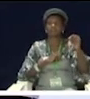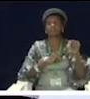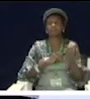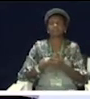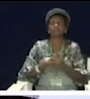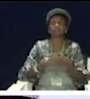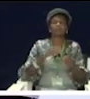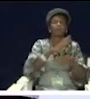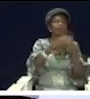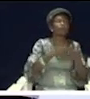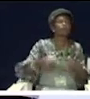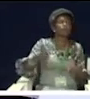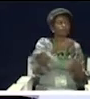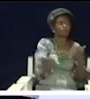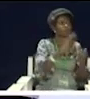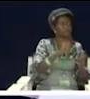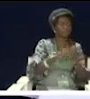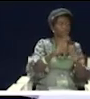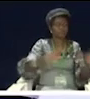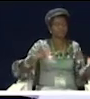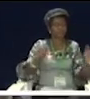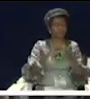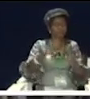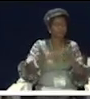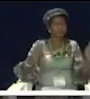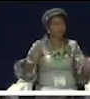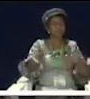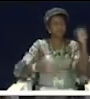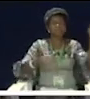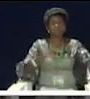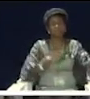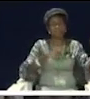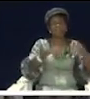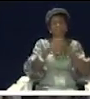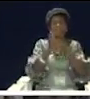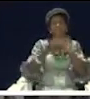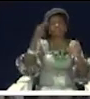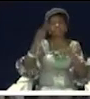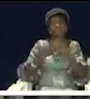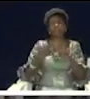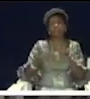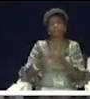So all of you are my children. You are going to be greater than I.